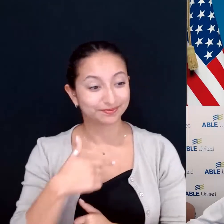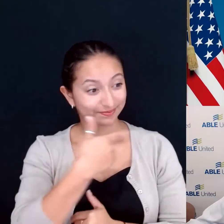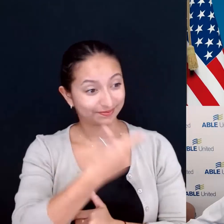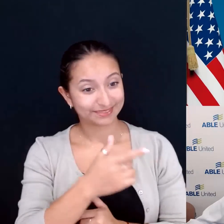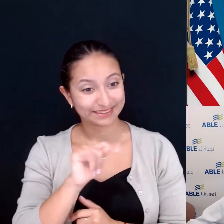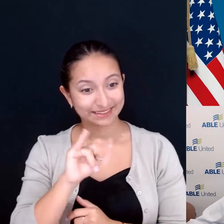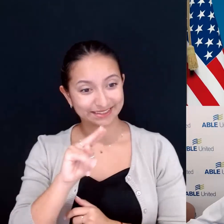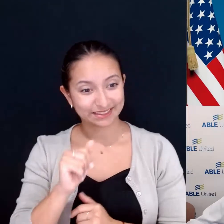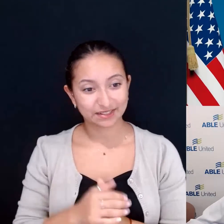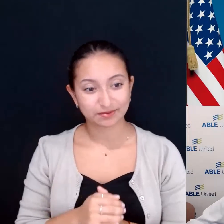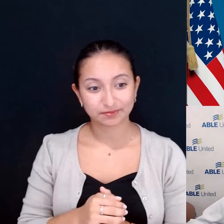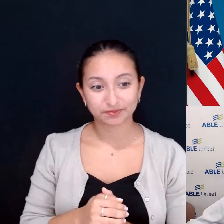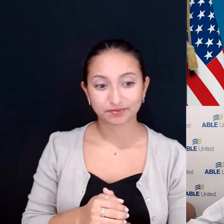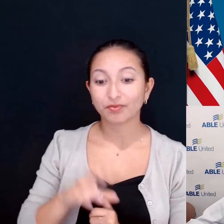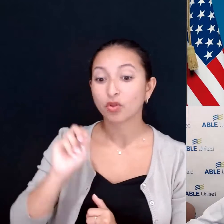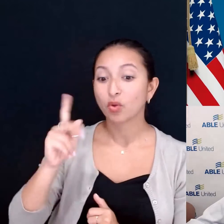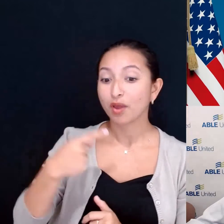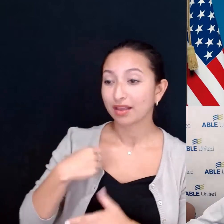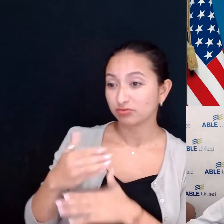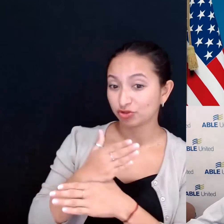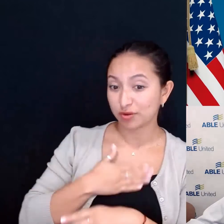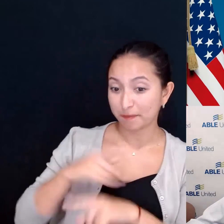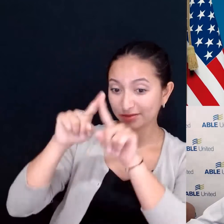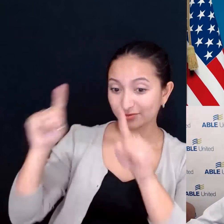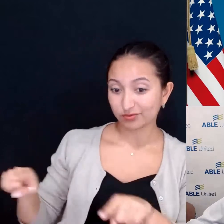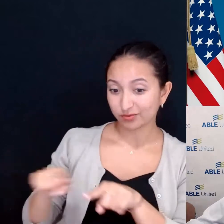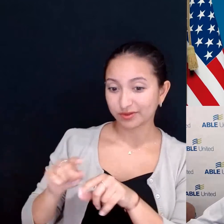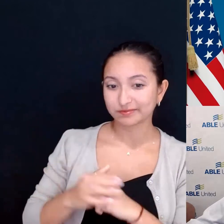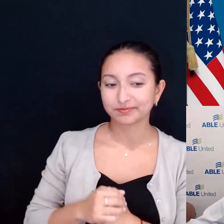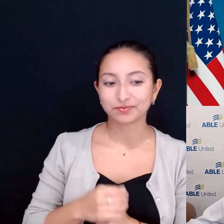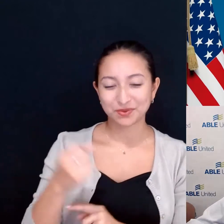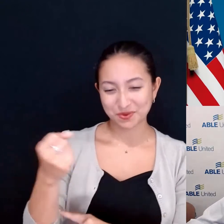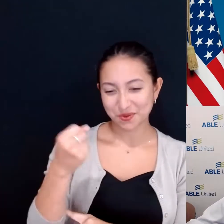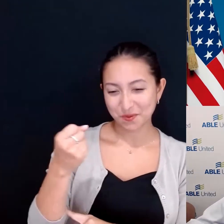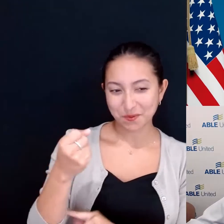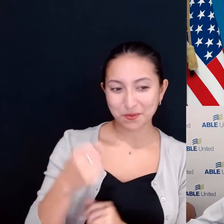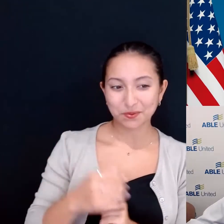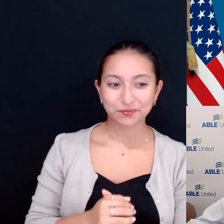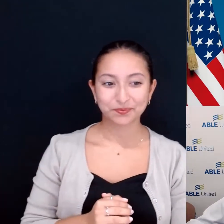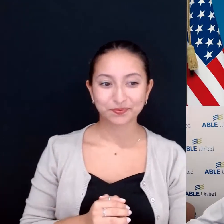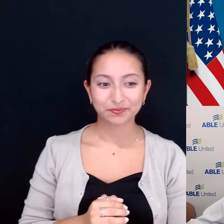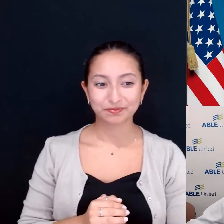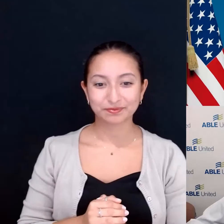much. All right. I'm going to go ahead and share my screen. Bear with me for just a minute.